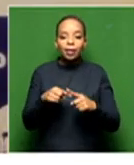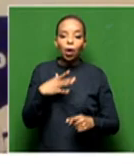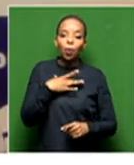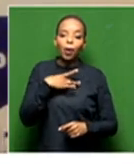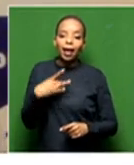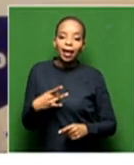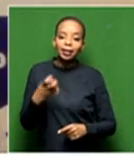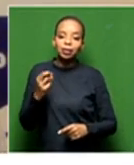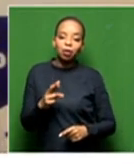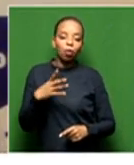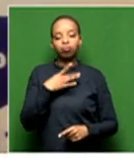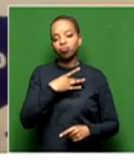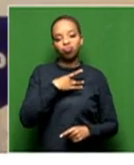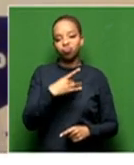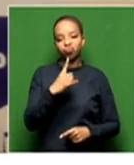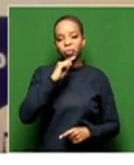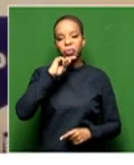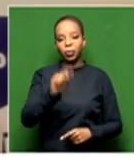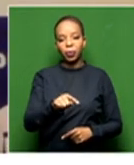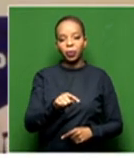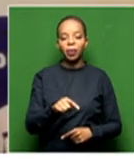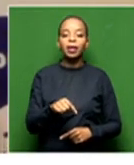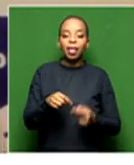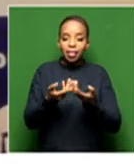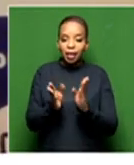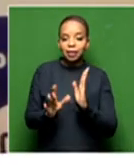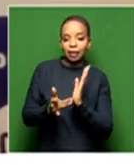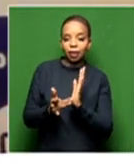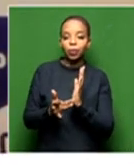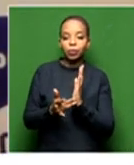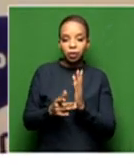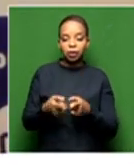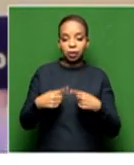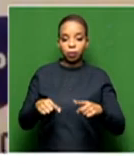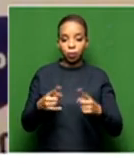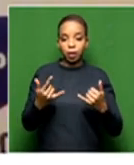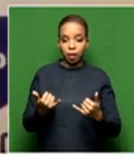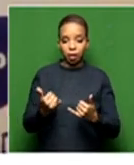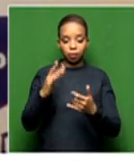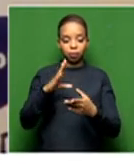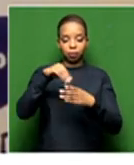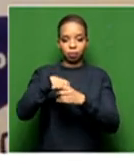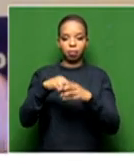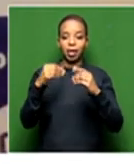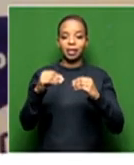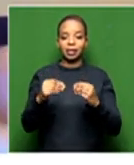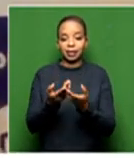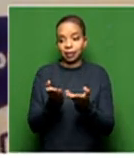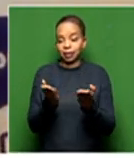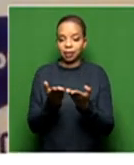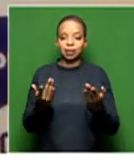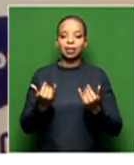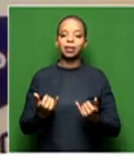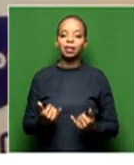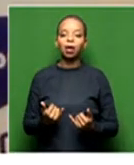to interact with these technologies. And what we're seeing in business is now businesses are starting to deploy these technologies at the interface with